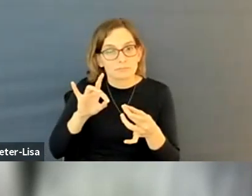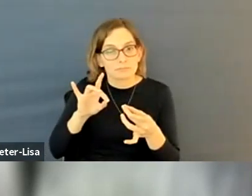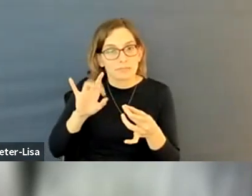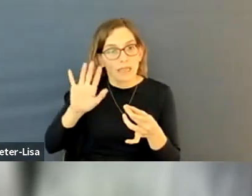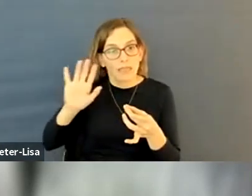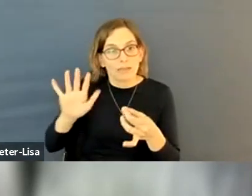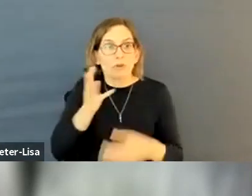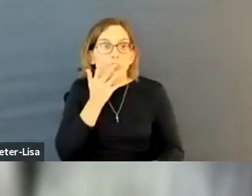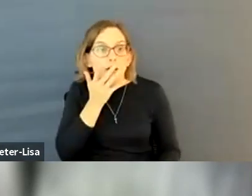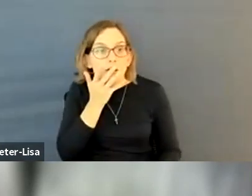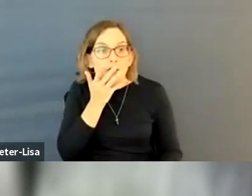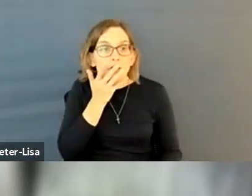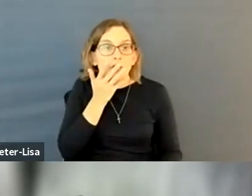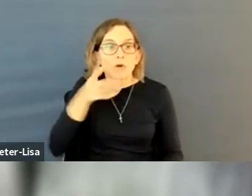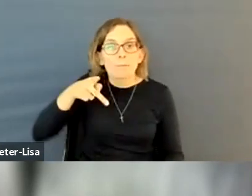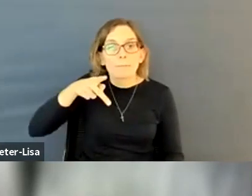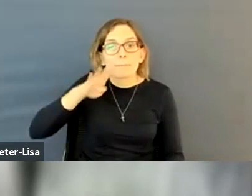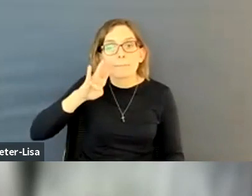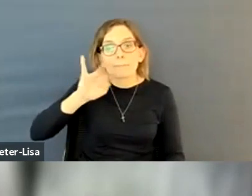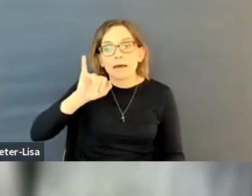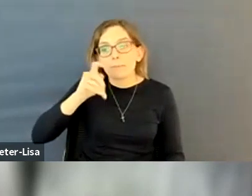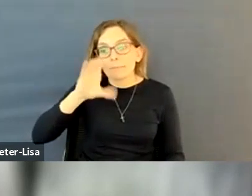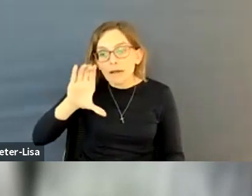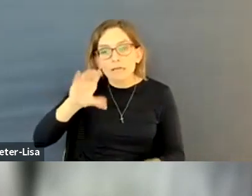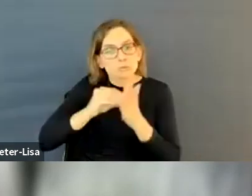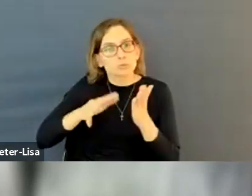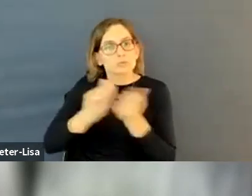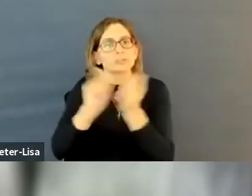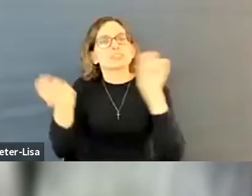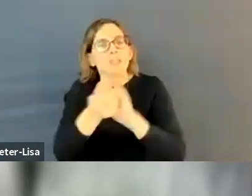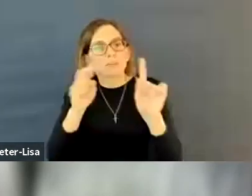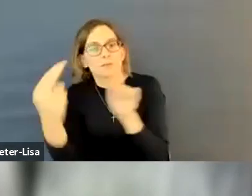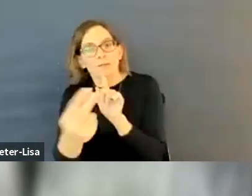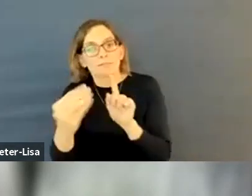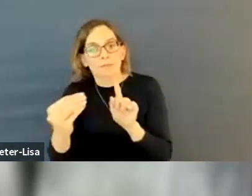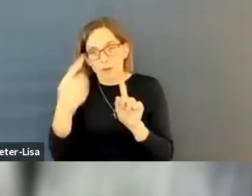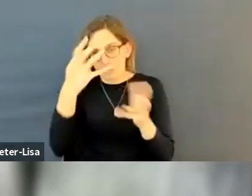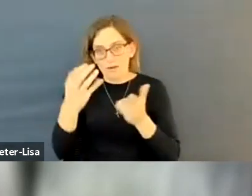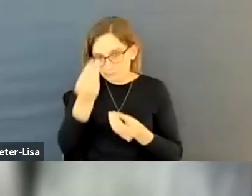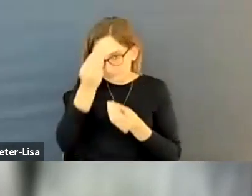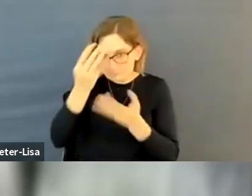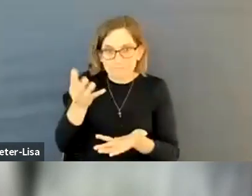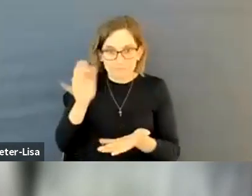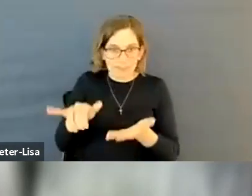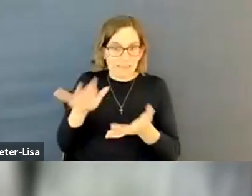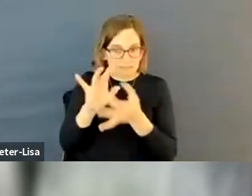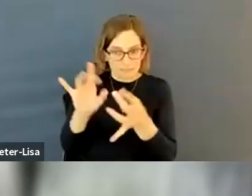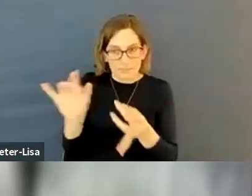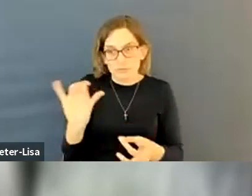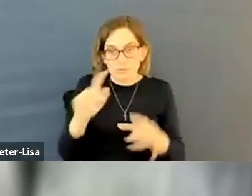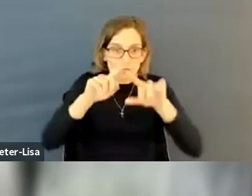their color and being a BIPOC student changed it. And so I just kind of wanted to bring that to the forefront where depending on